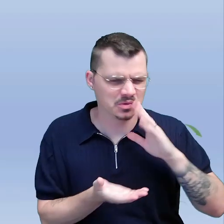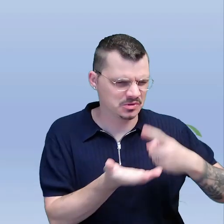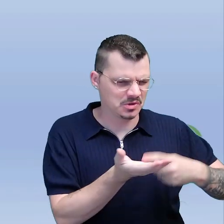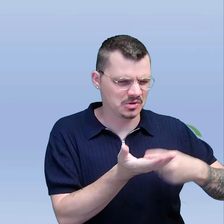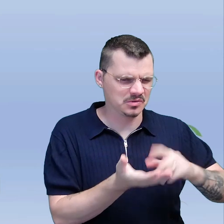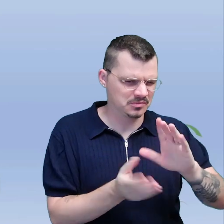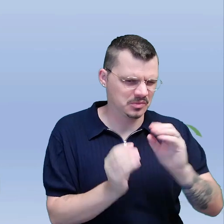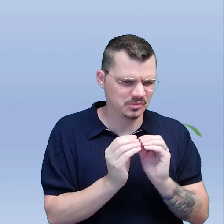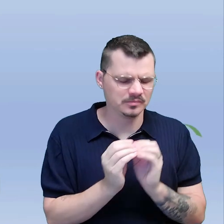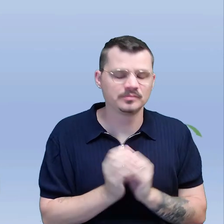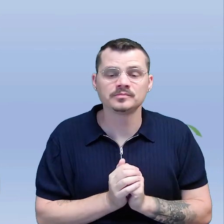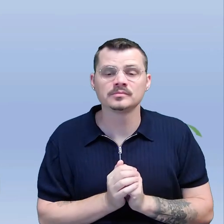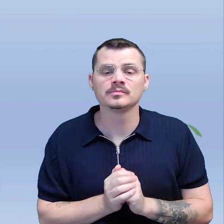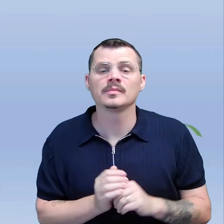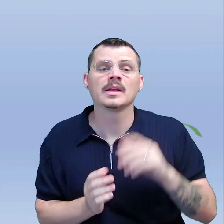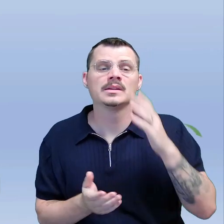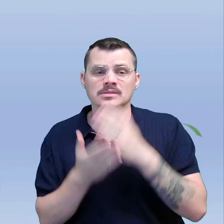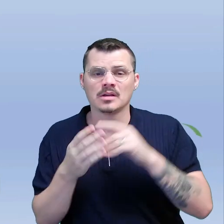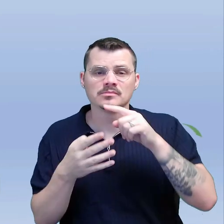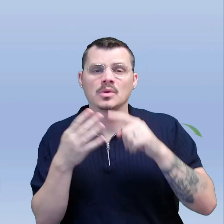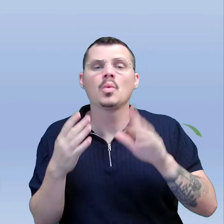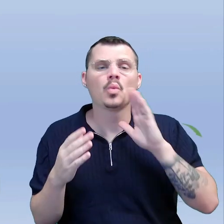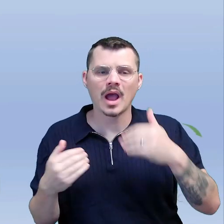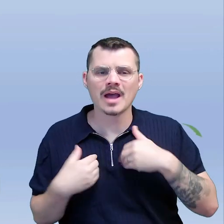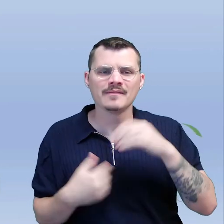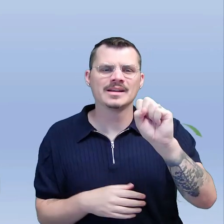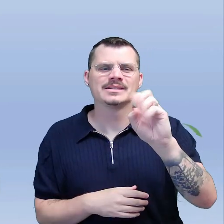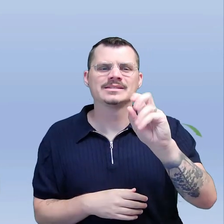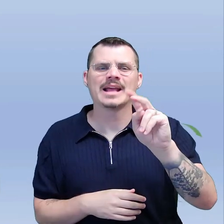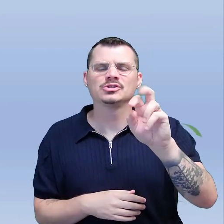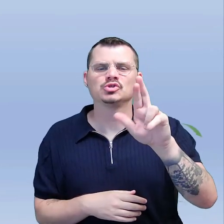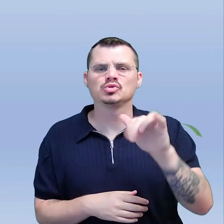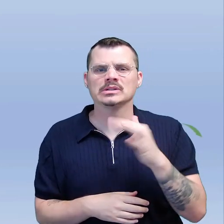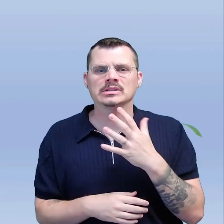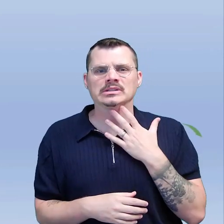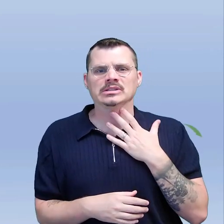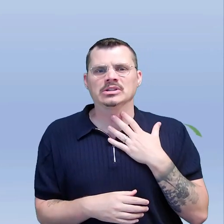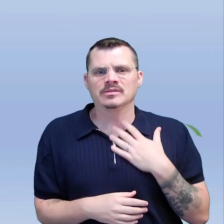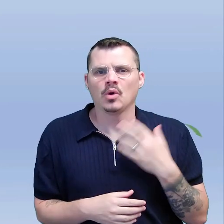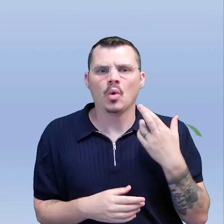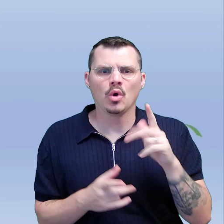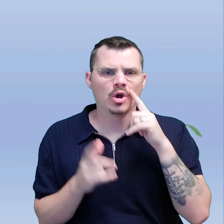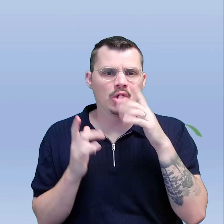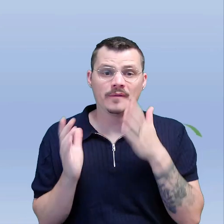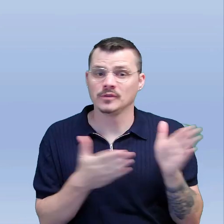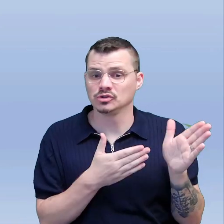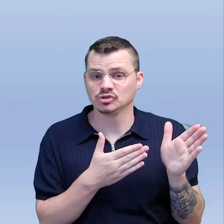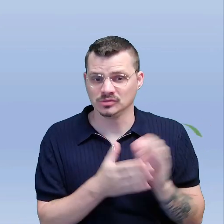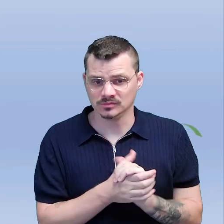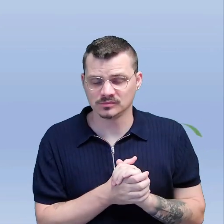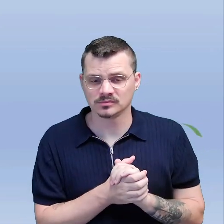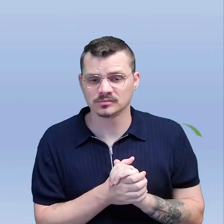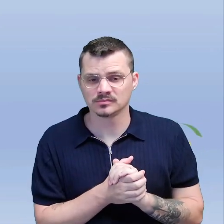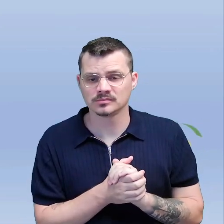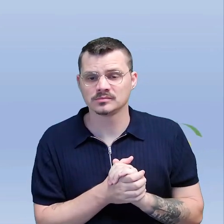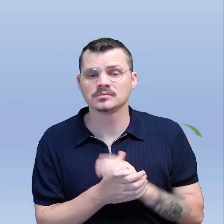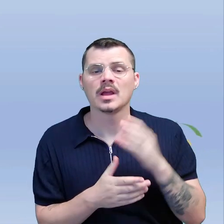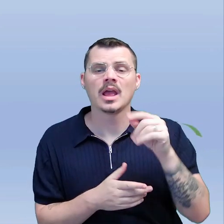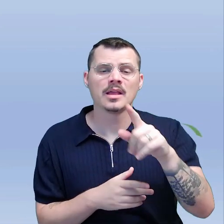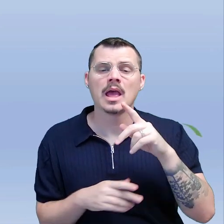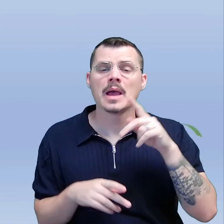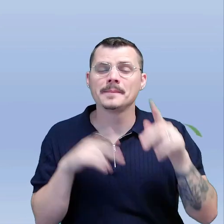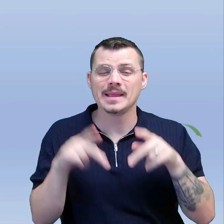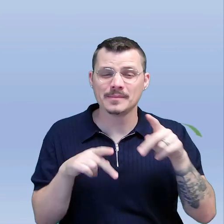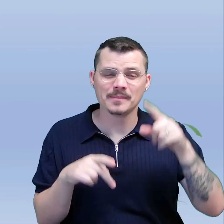minute. People will have sensory cravings and aversions. And people,